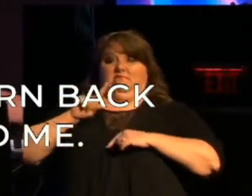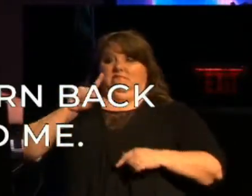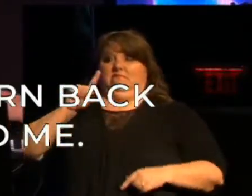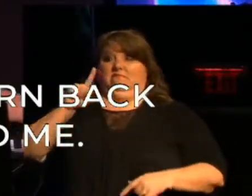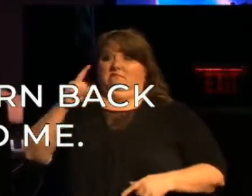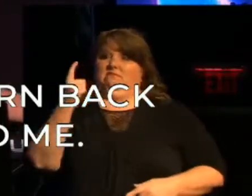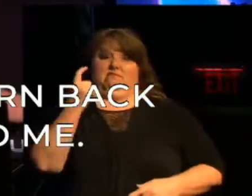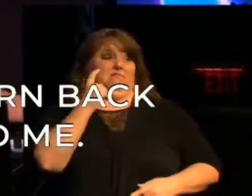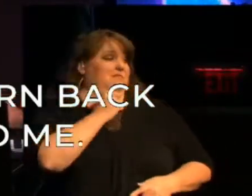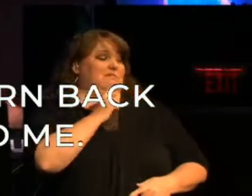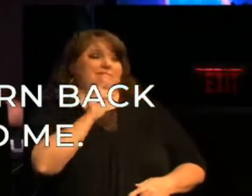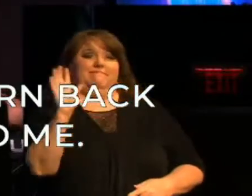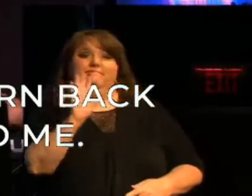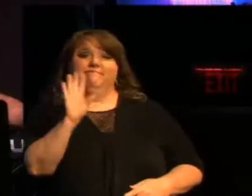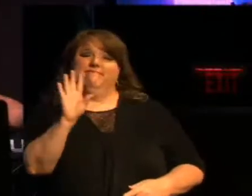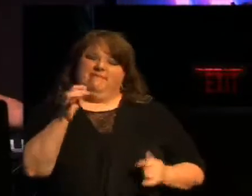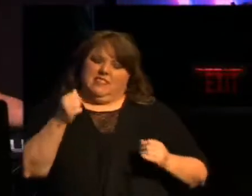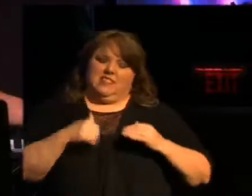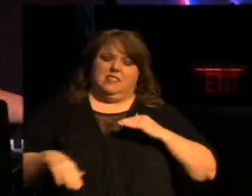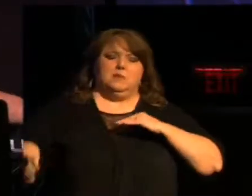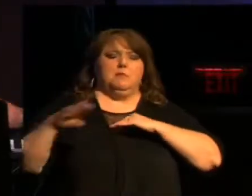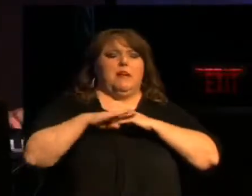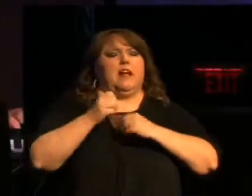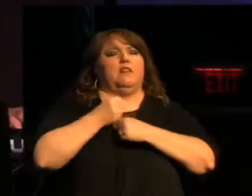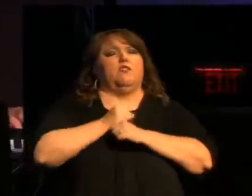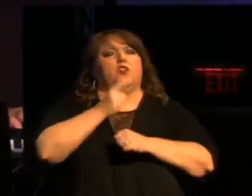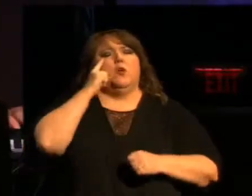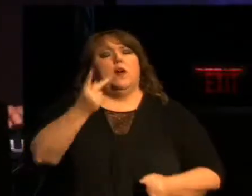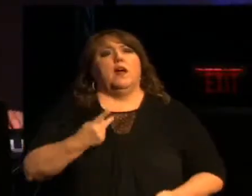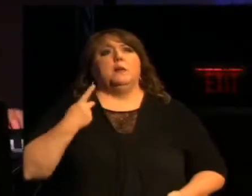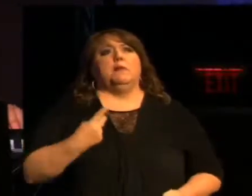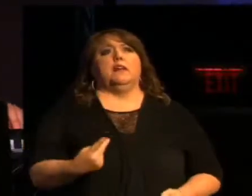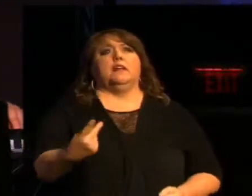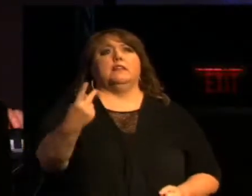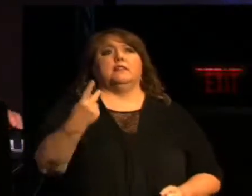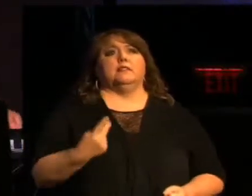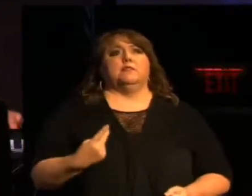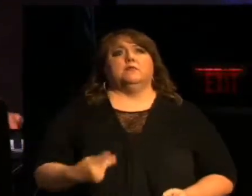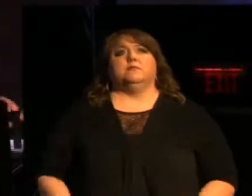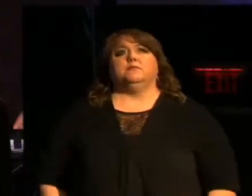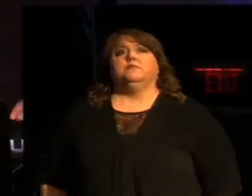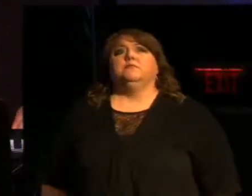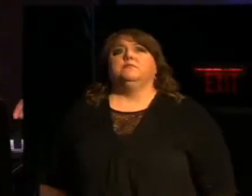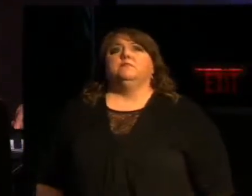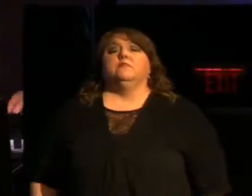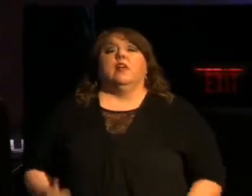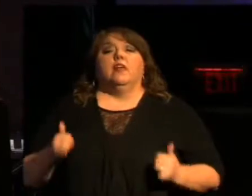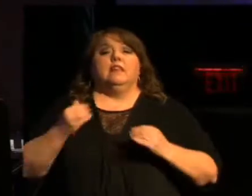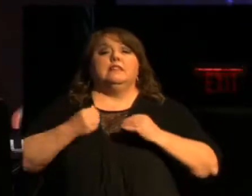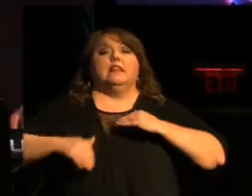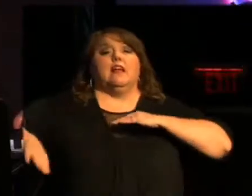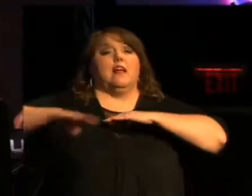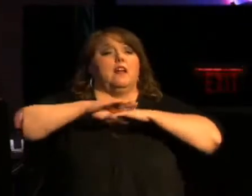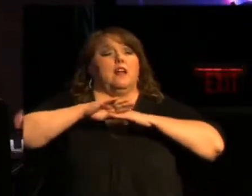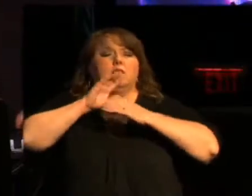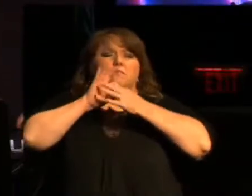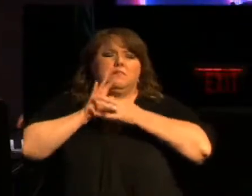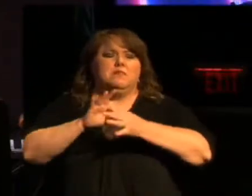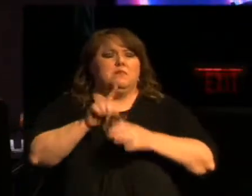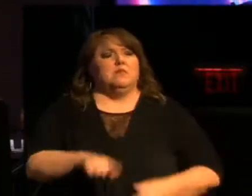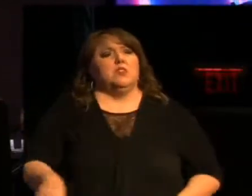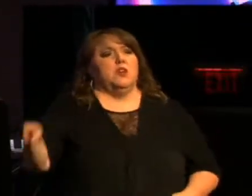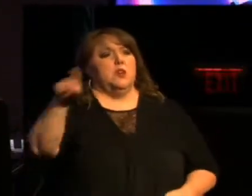back. This land was made for you and me. This land is your